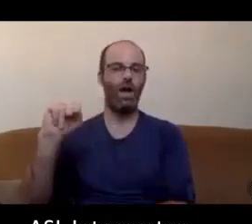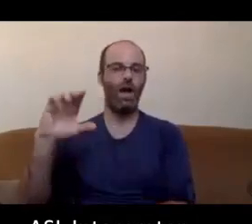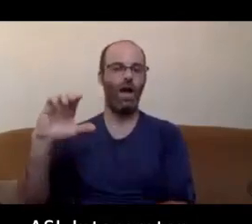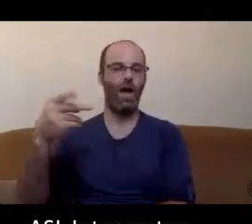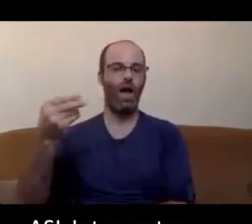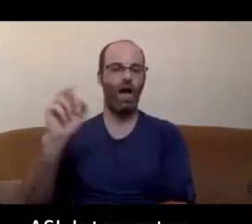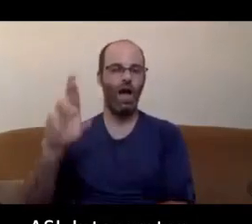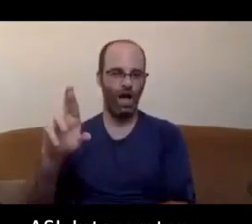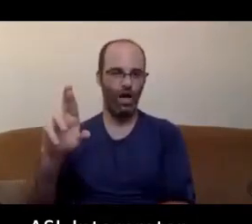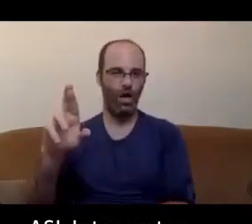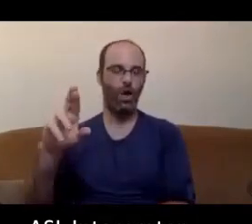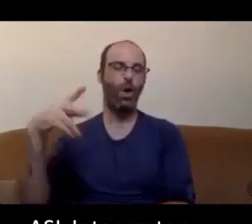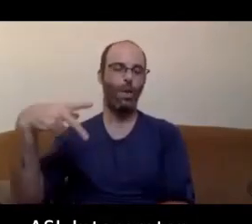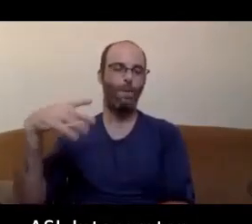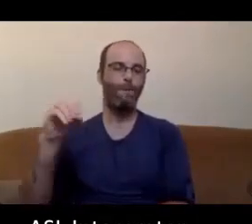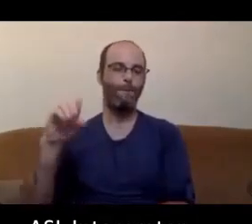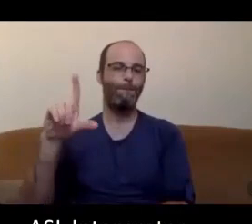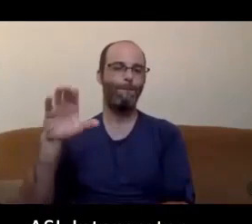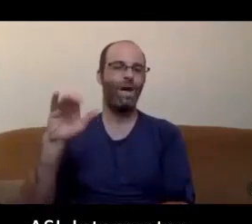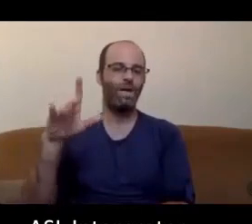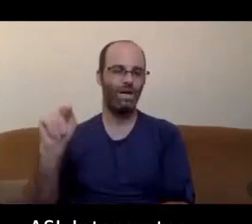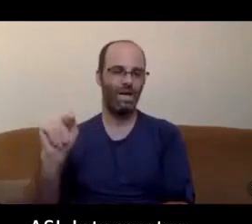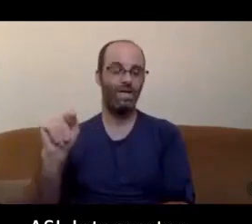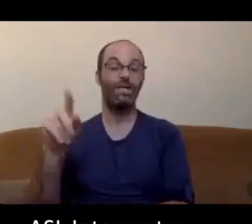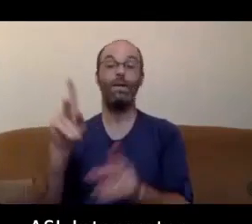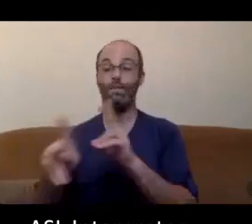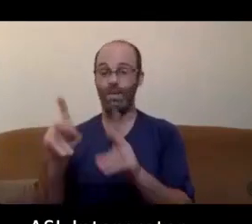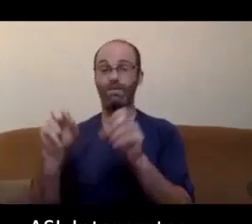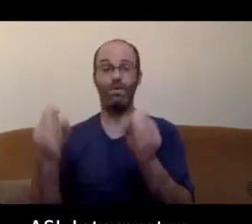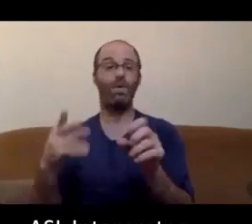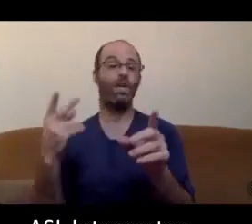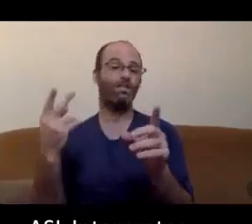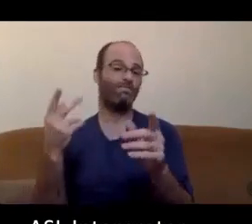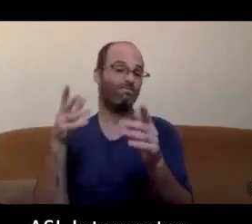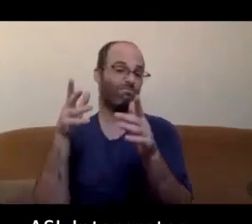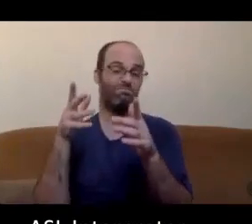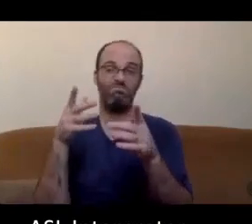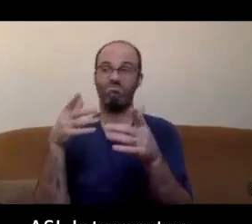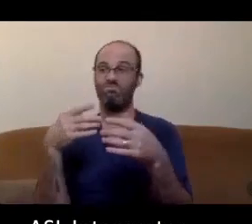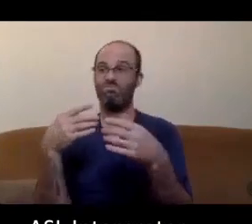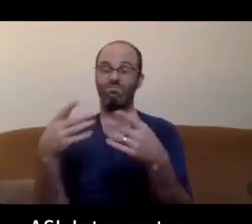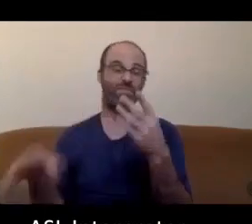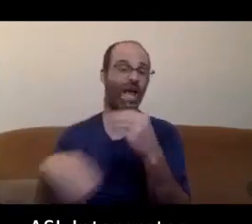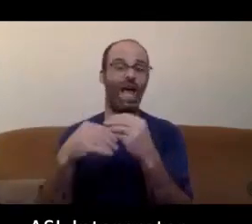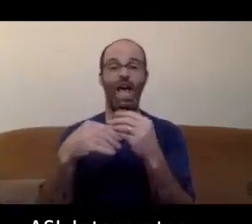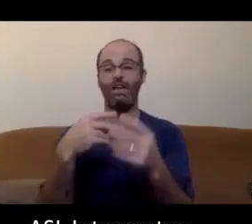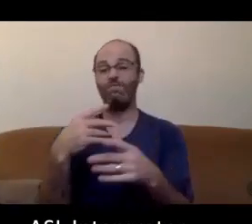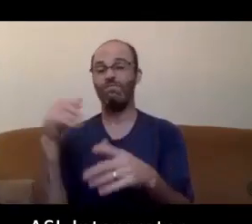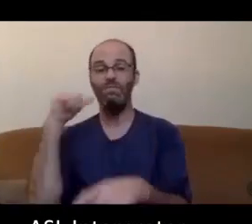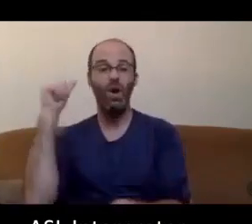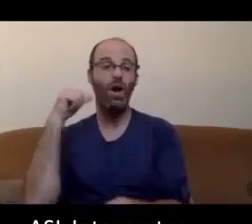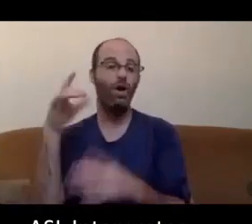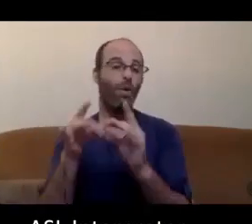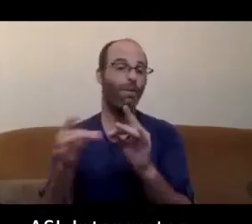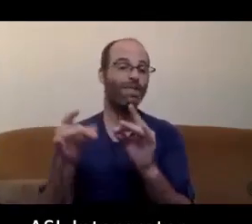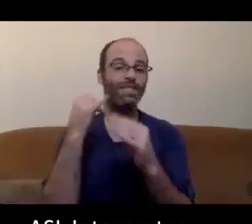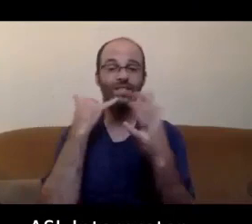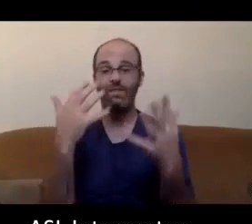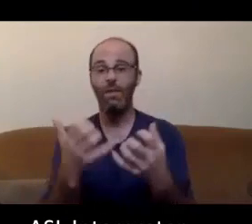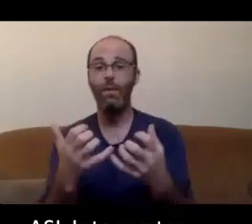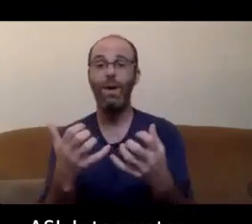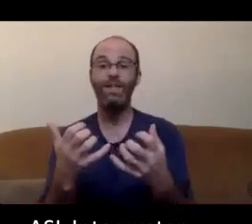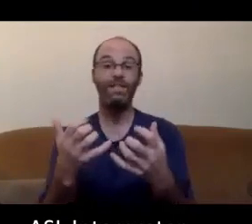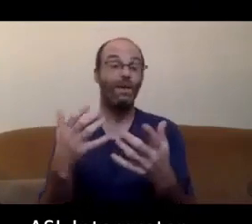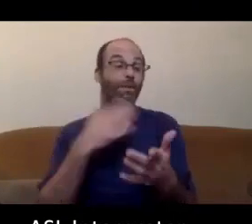audio messages if they like. So I'm very open, very well, please, if anyone wants to leave